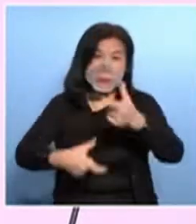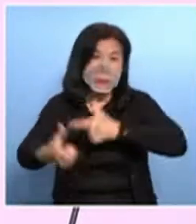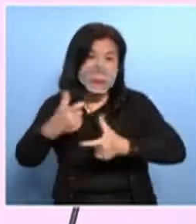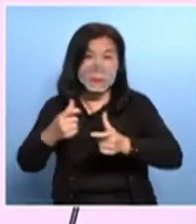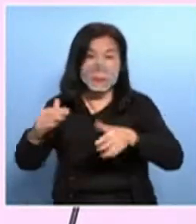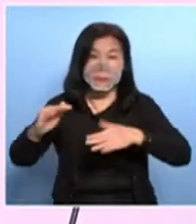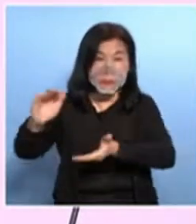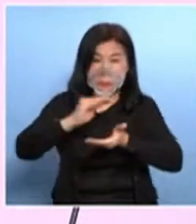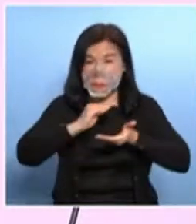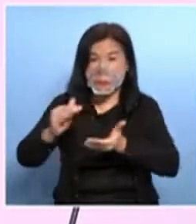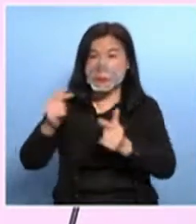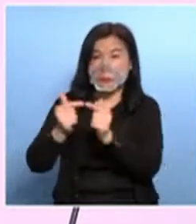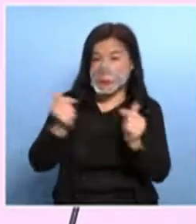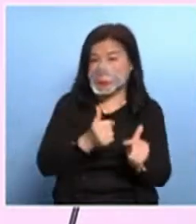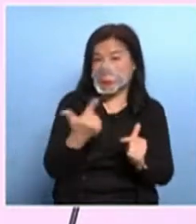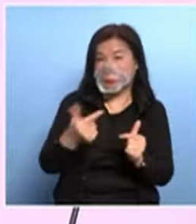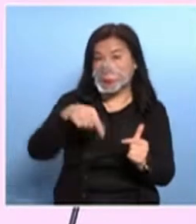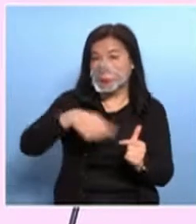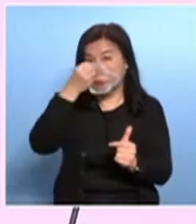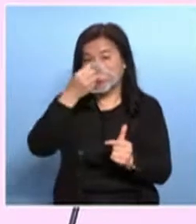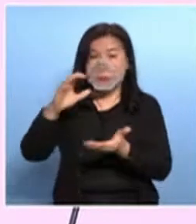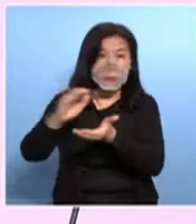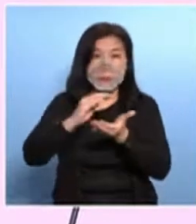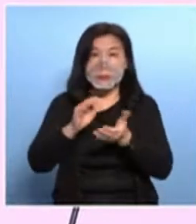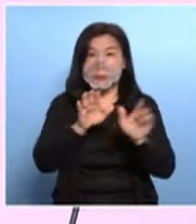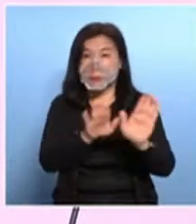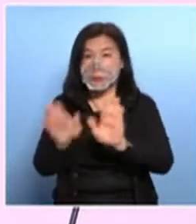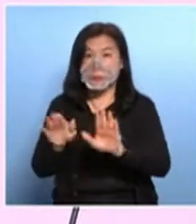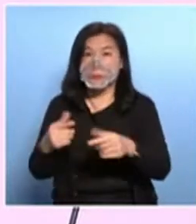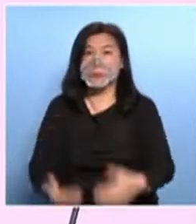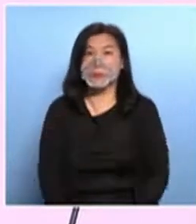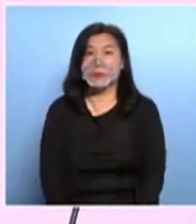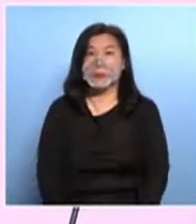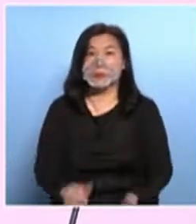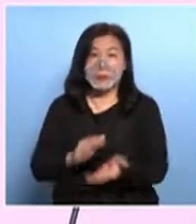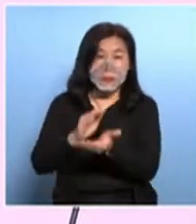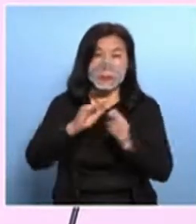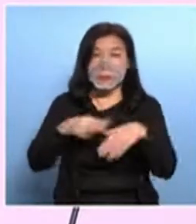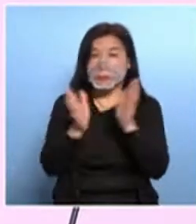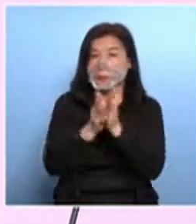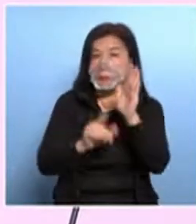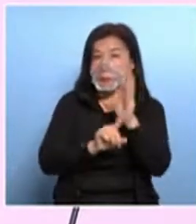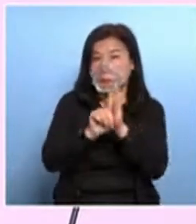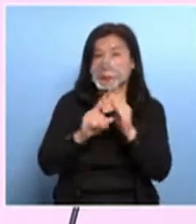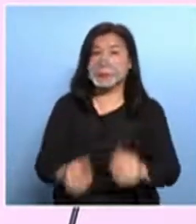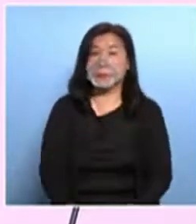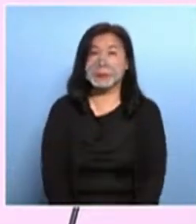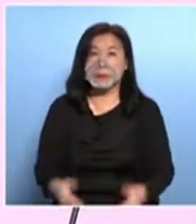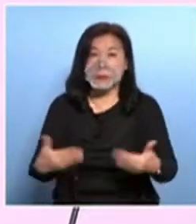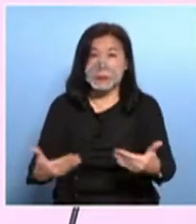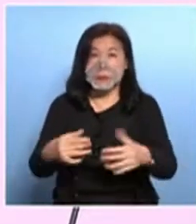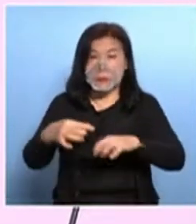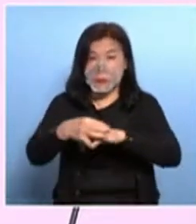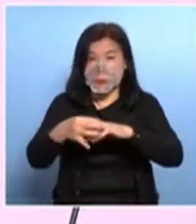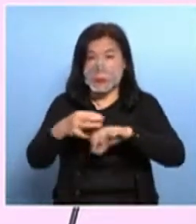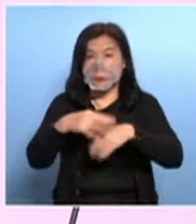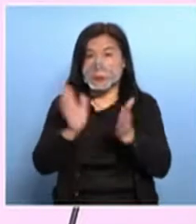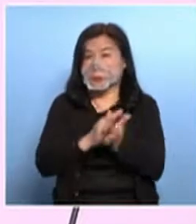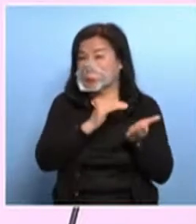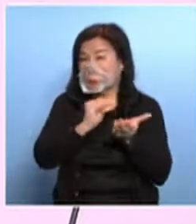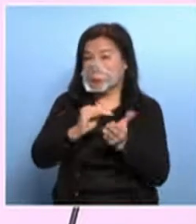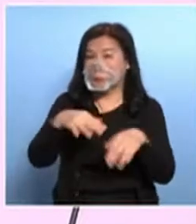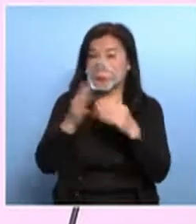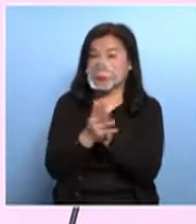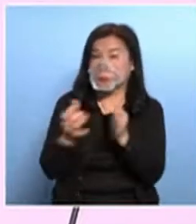trade flows remained active, exports of transport services reverted to growth. Exports of financial